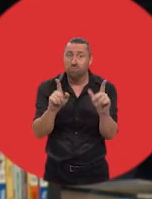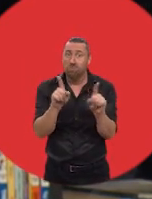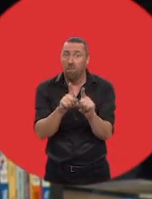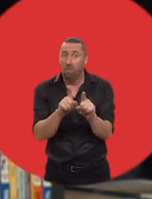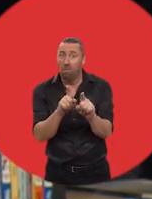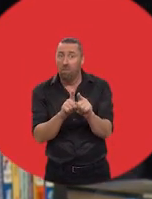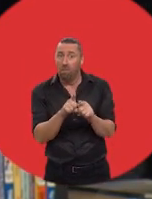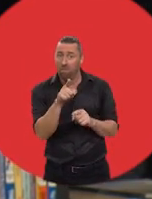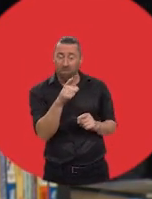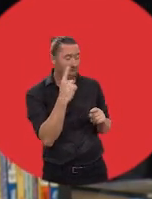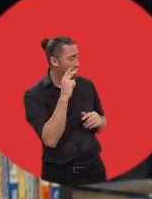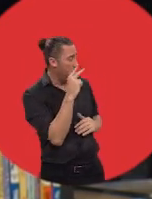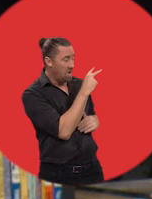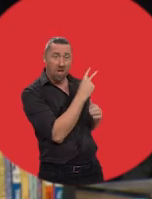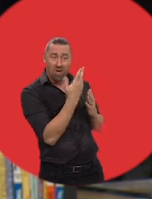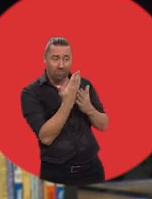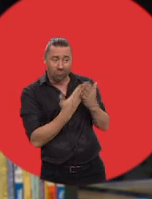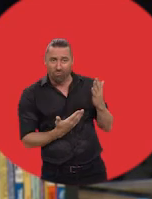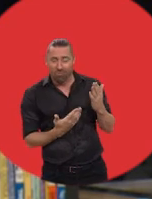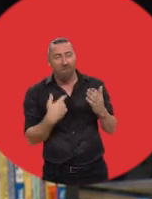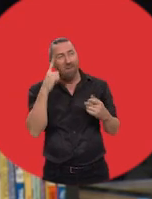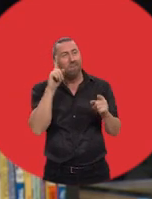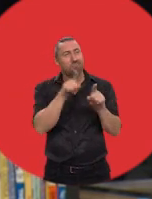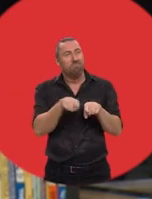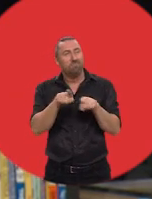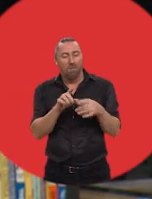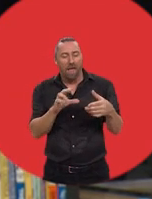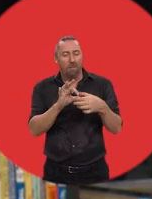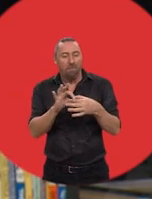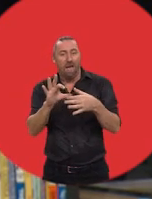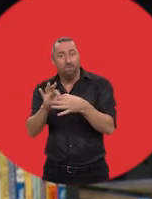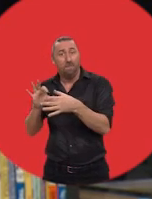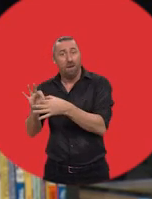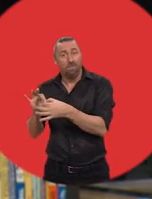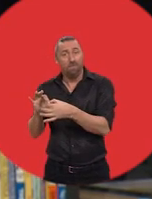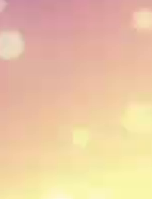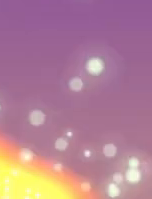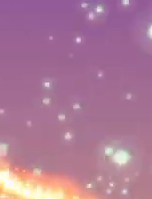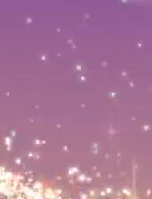Maybe you could make a paper chain for every connection that you can make in the story.